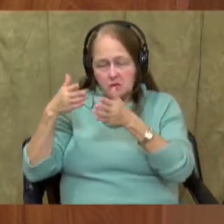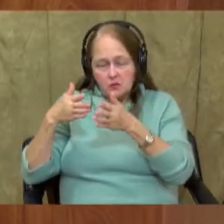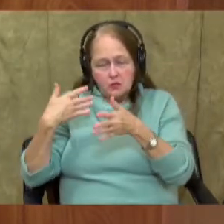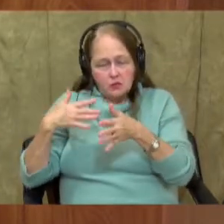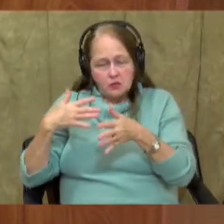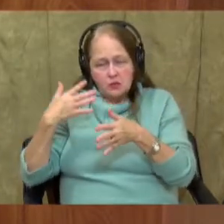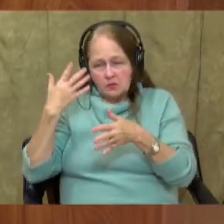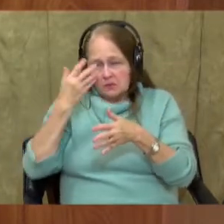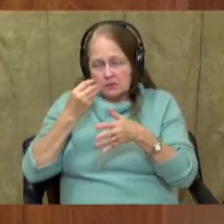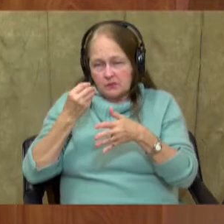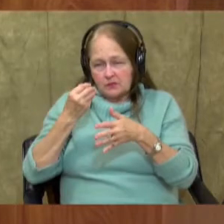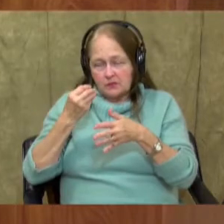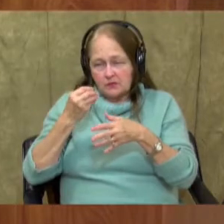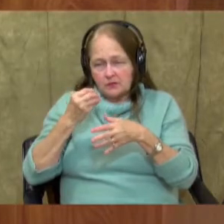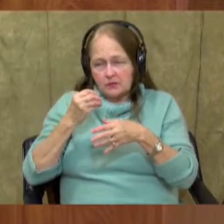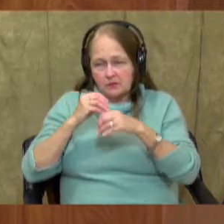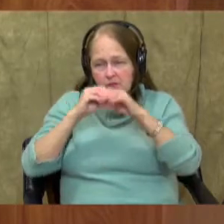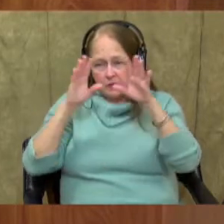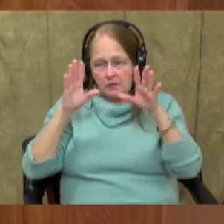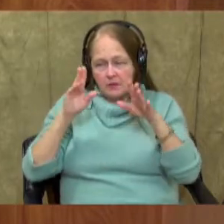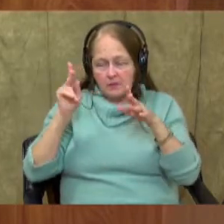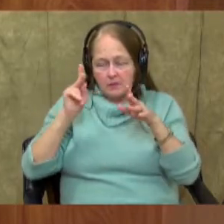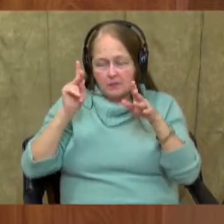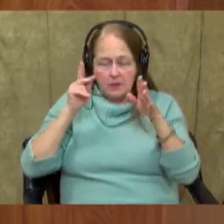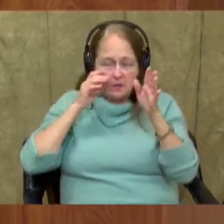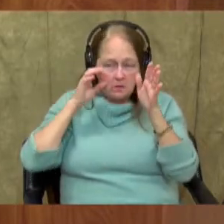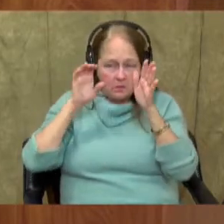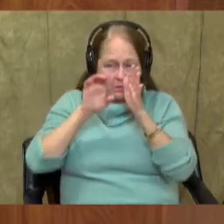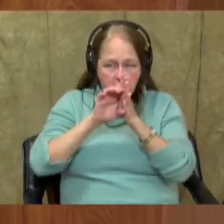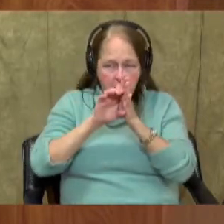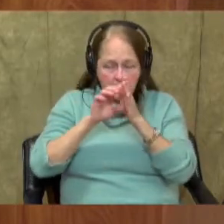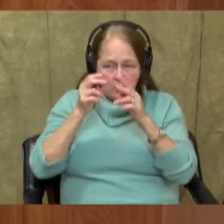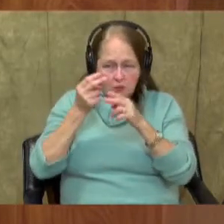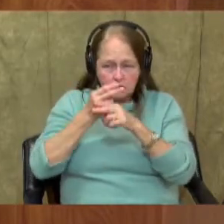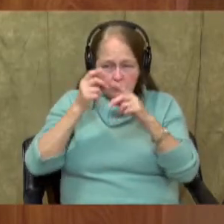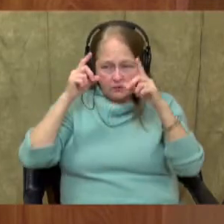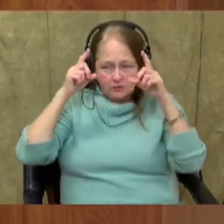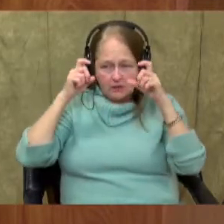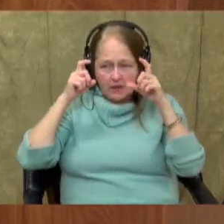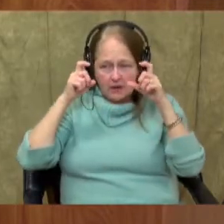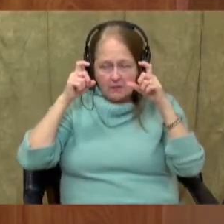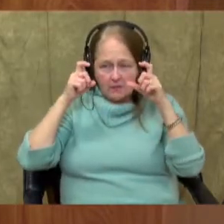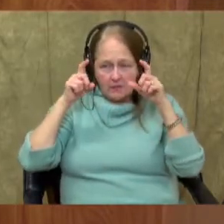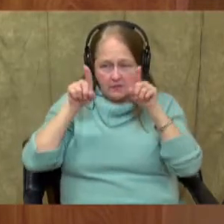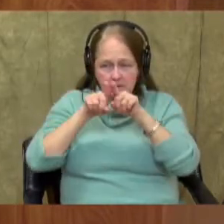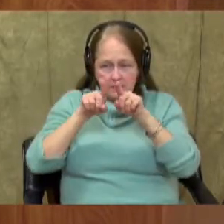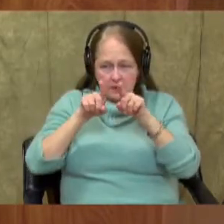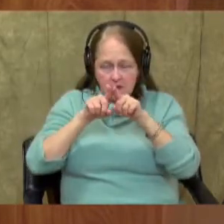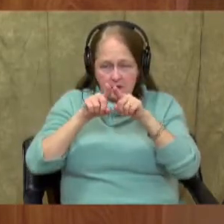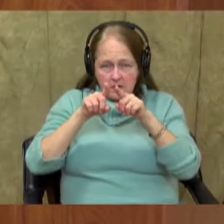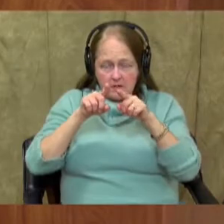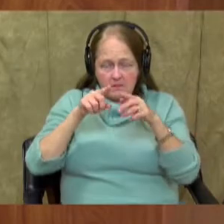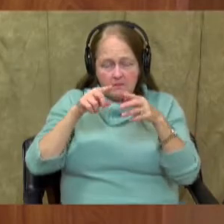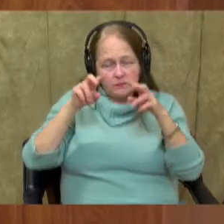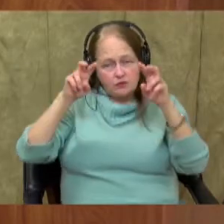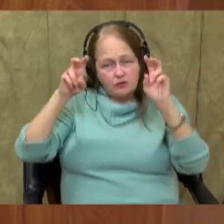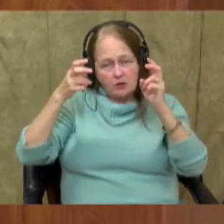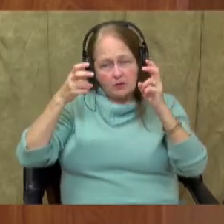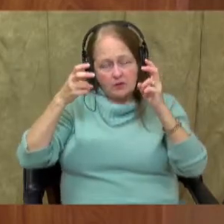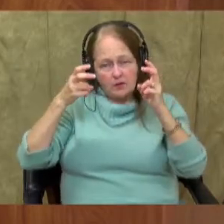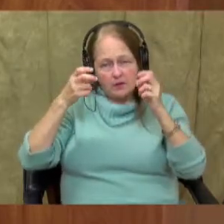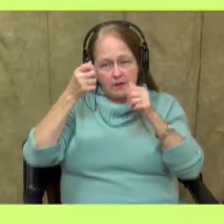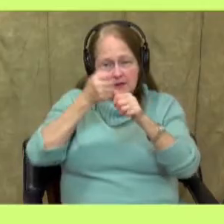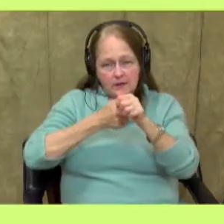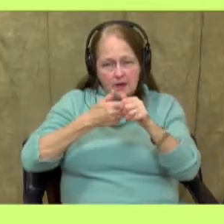So, keeping in mind that the photographers used the same camera and they took the picture of the same subject, they